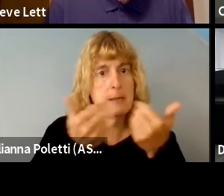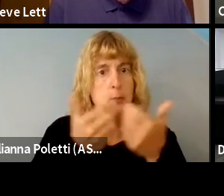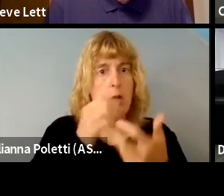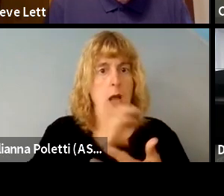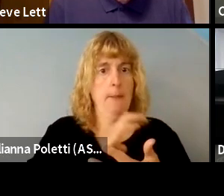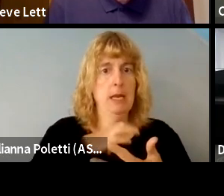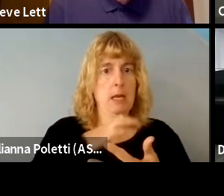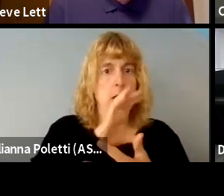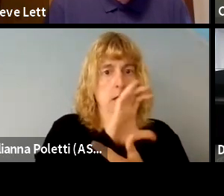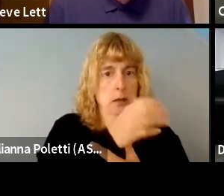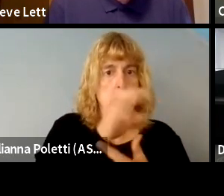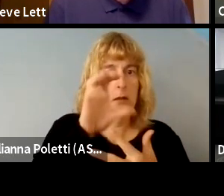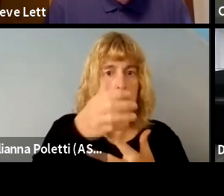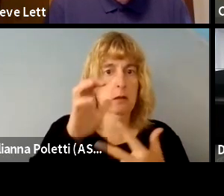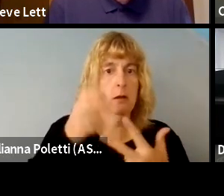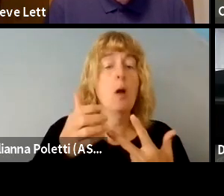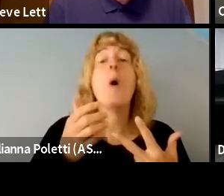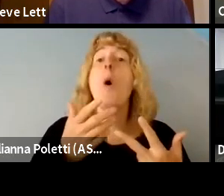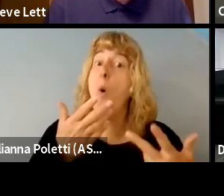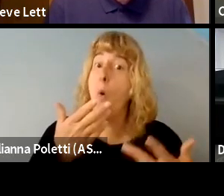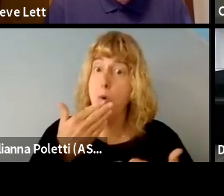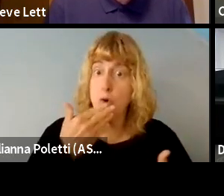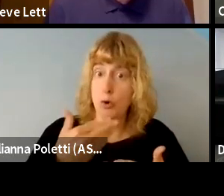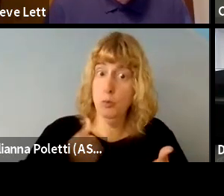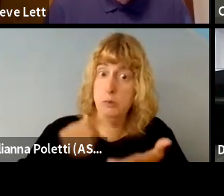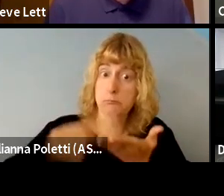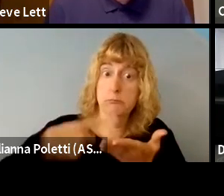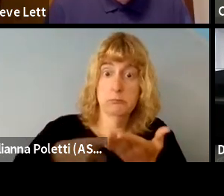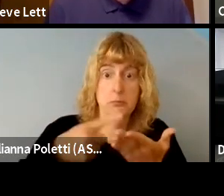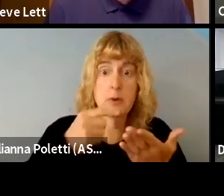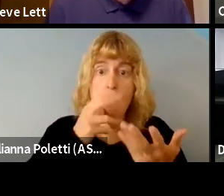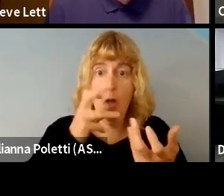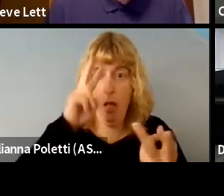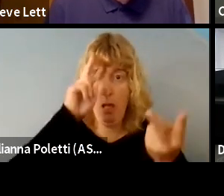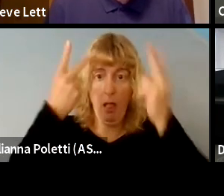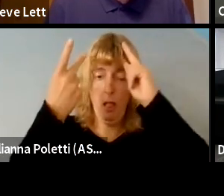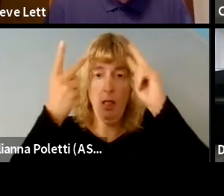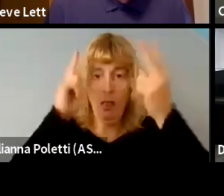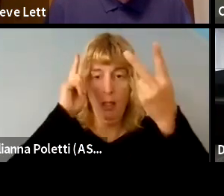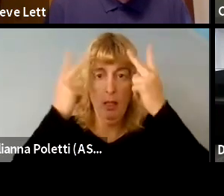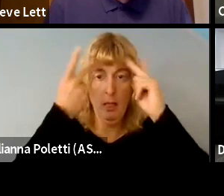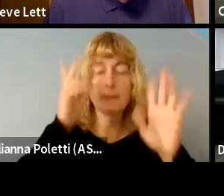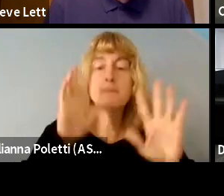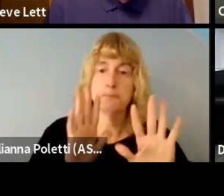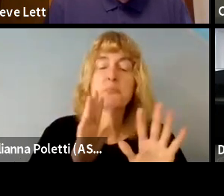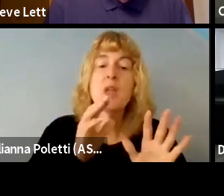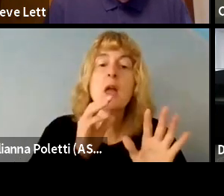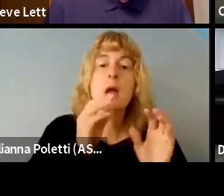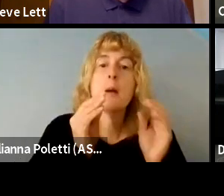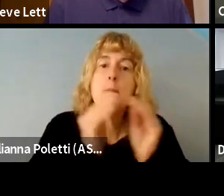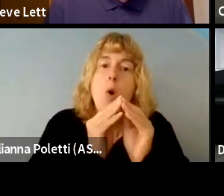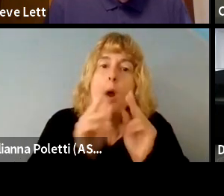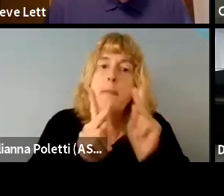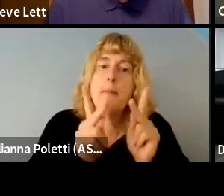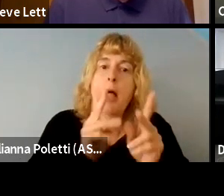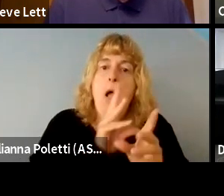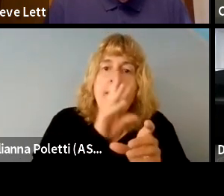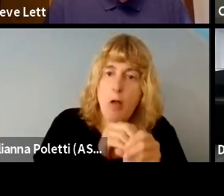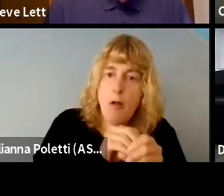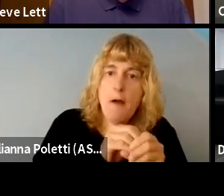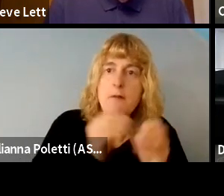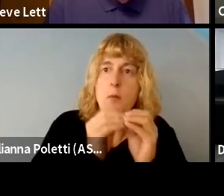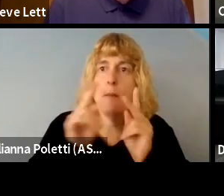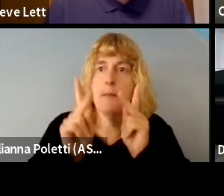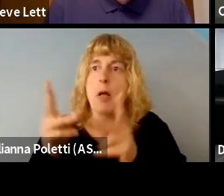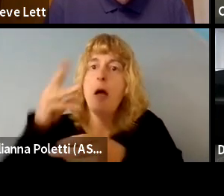Yeah. really? Glad we're Oh, talking it- about it. 3 That way committees. we get more people involved. The structure would Okay. be 3 people, 1,